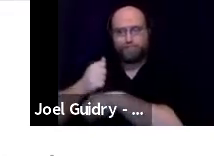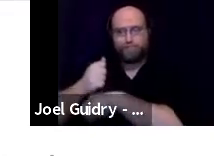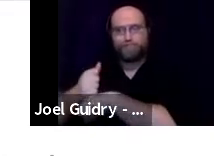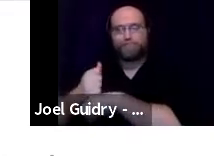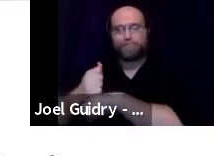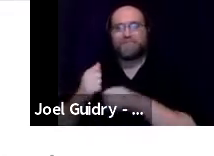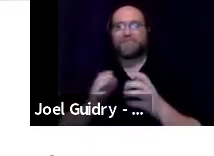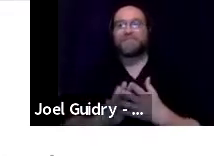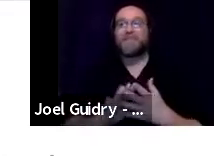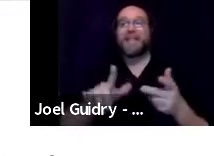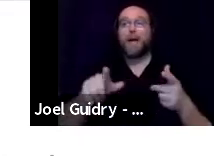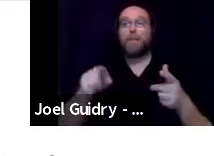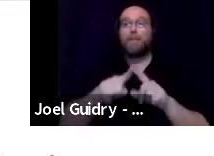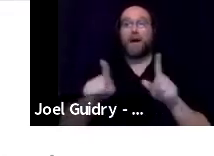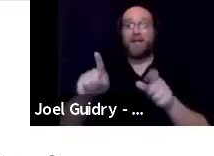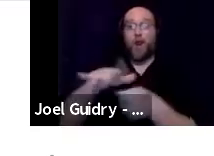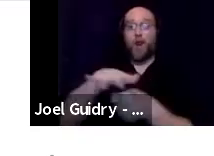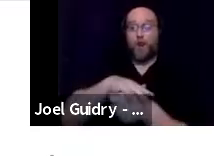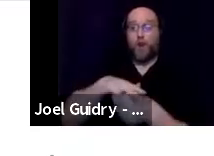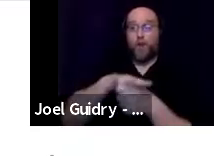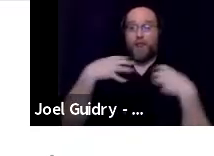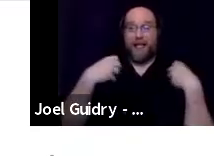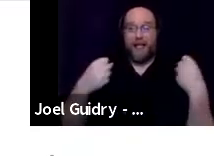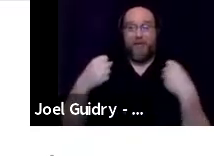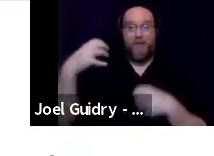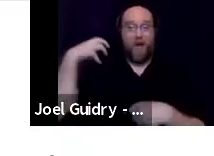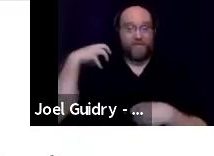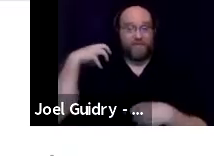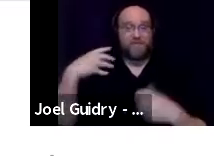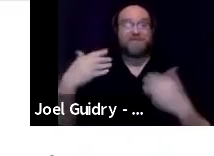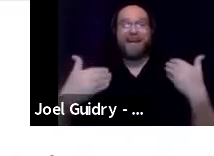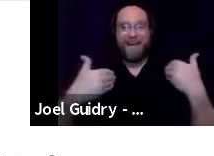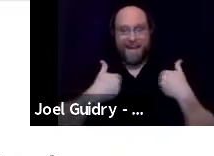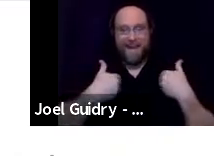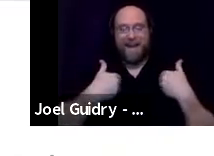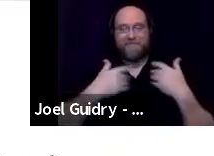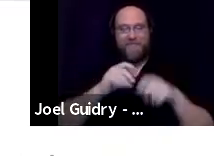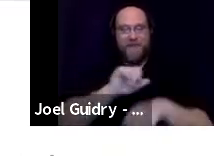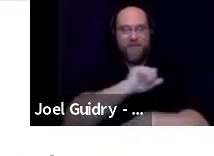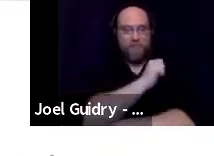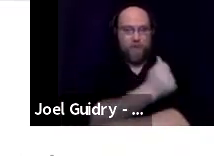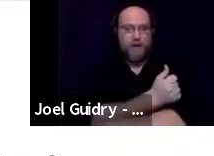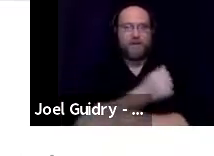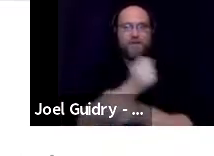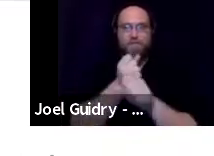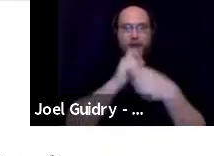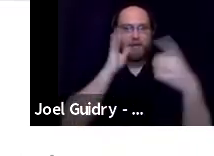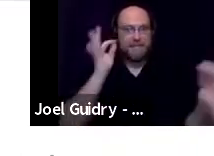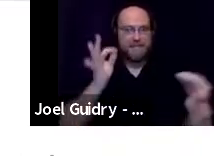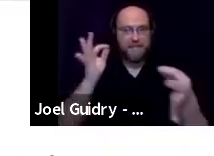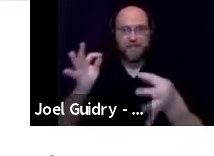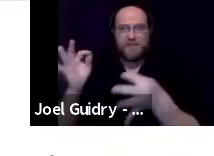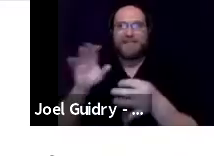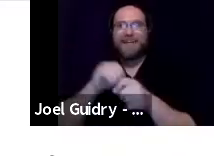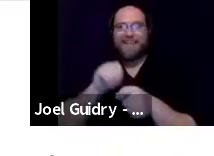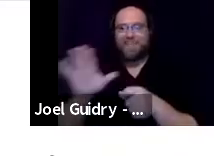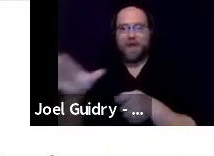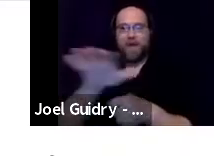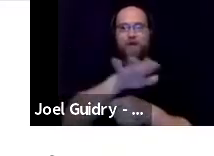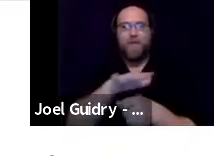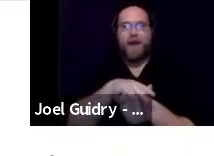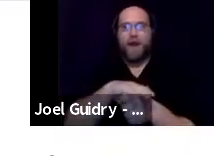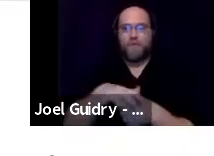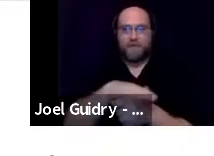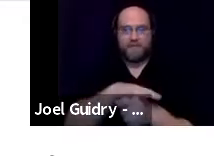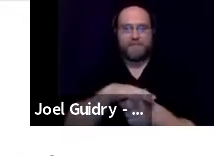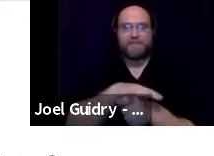the authority to make determinations in their jurisdictions. Labor and industries,